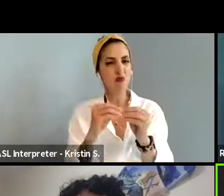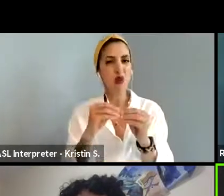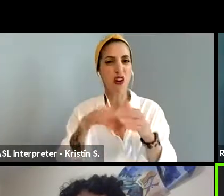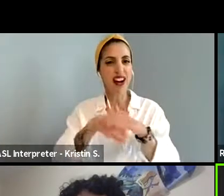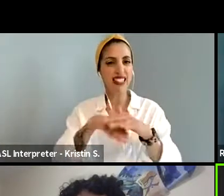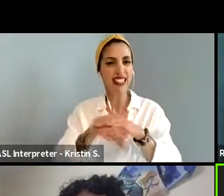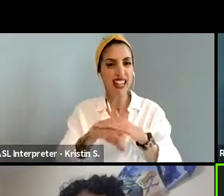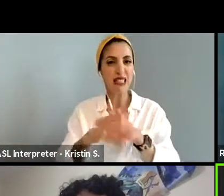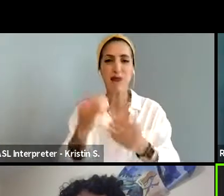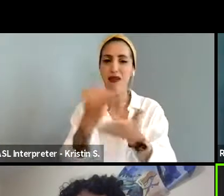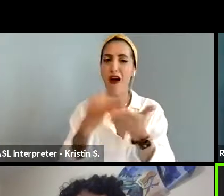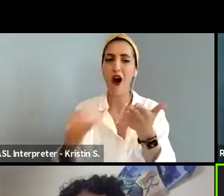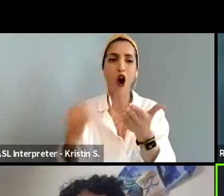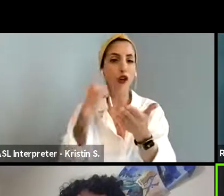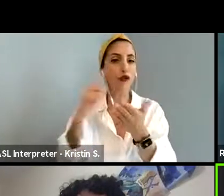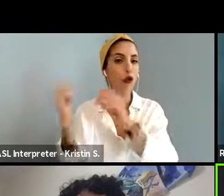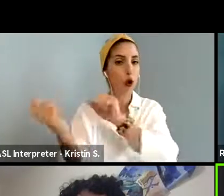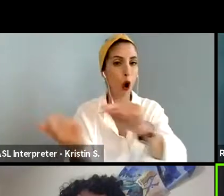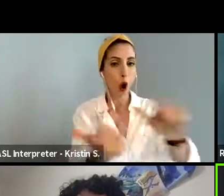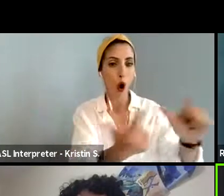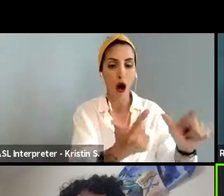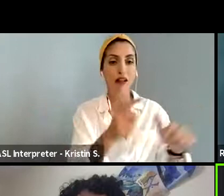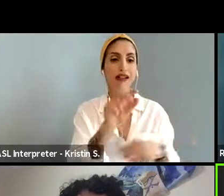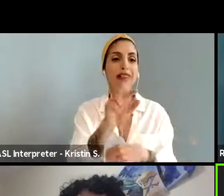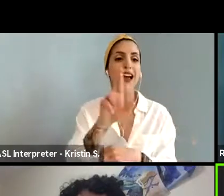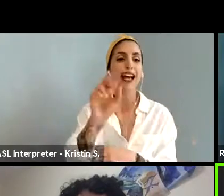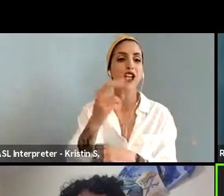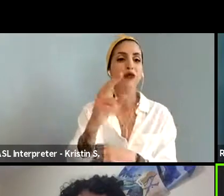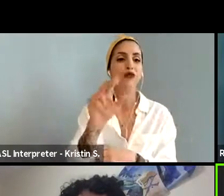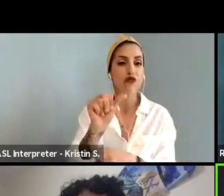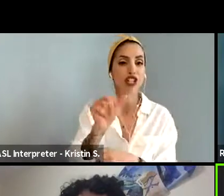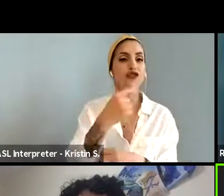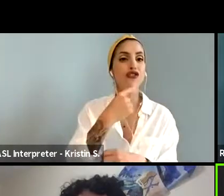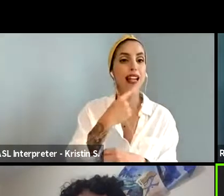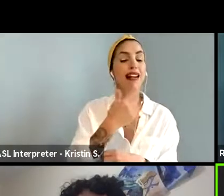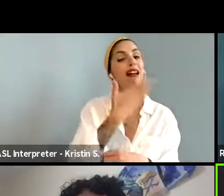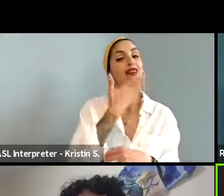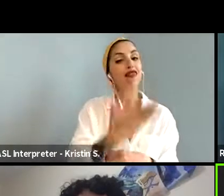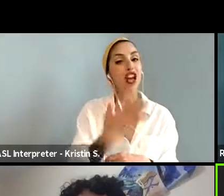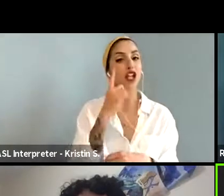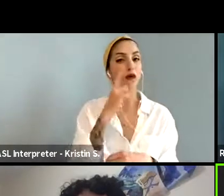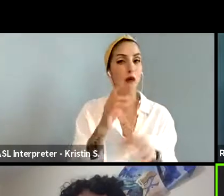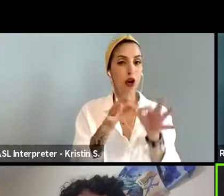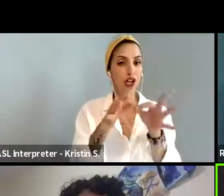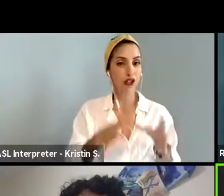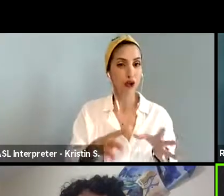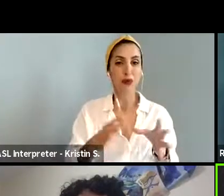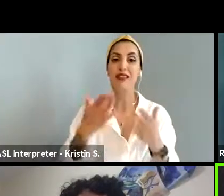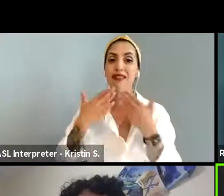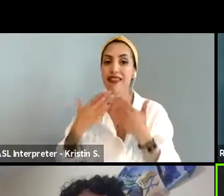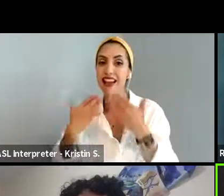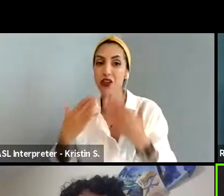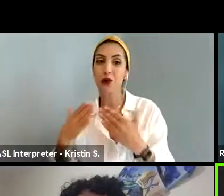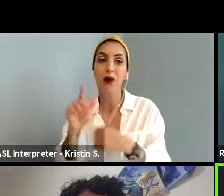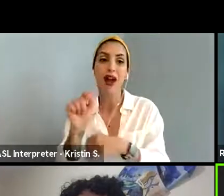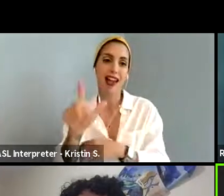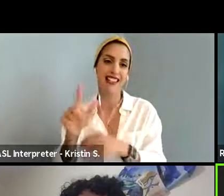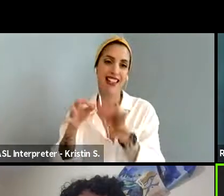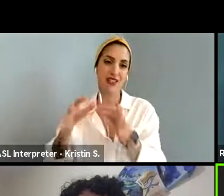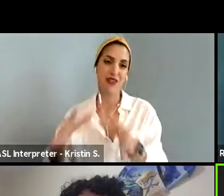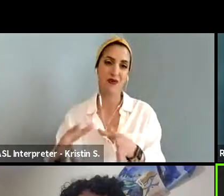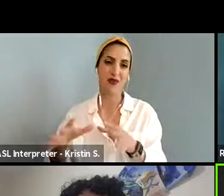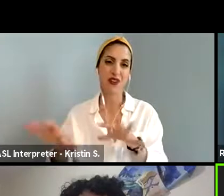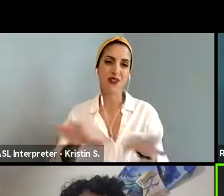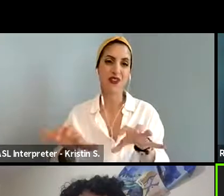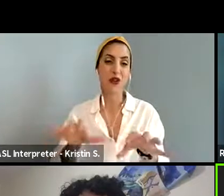And again, just like Risha said, thank you so much for the ASL. Thank you, ASL interpreters, for doing such a wonderful